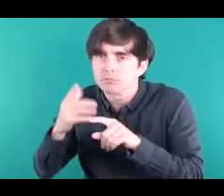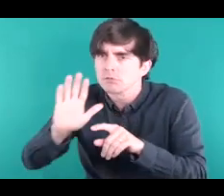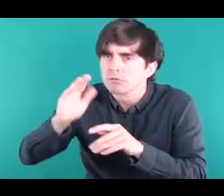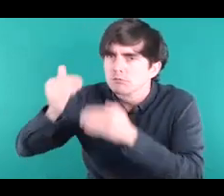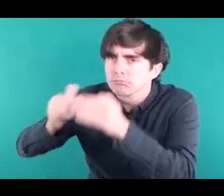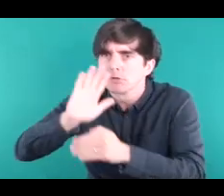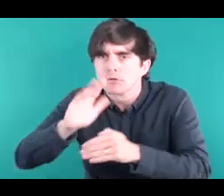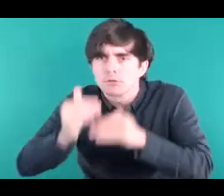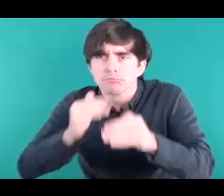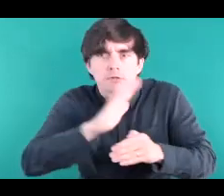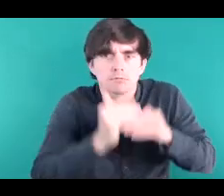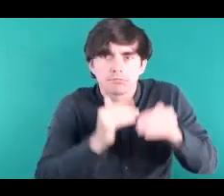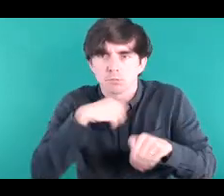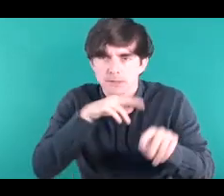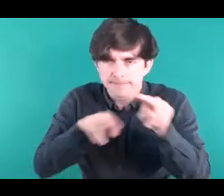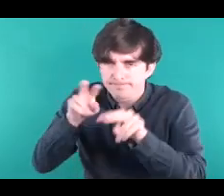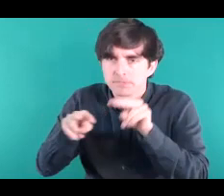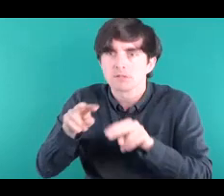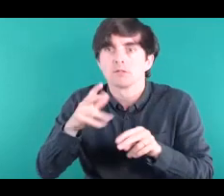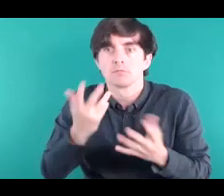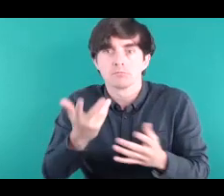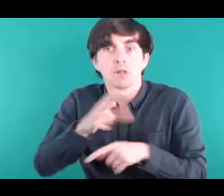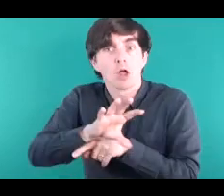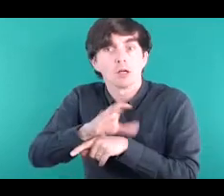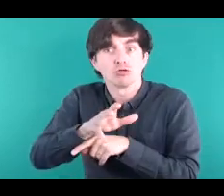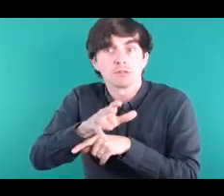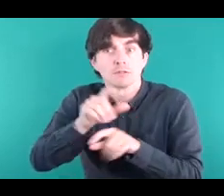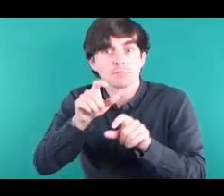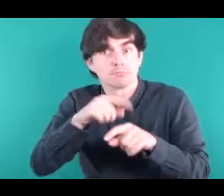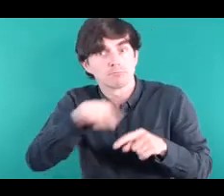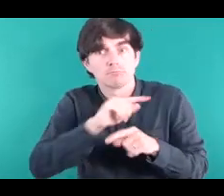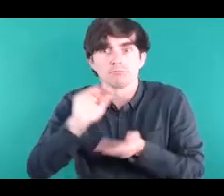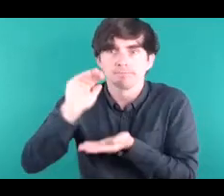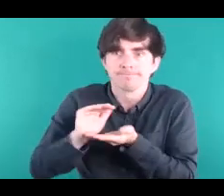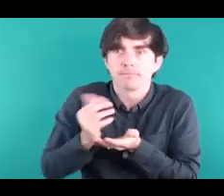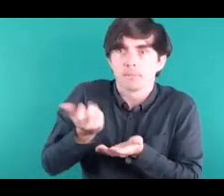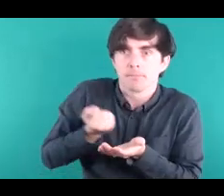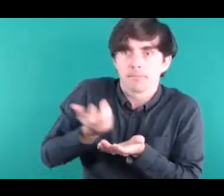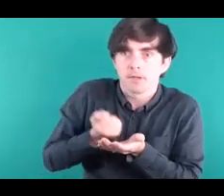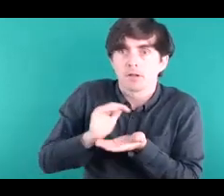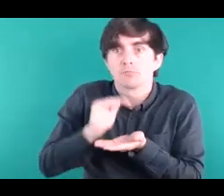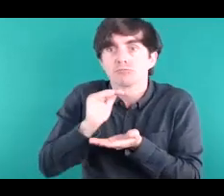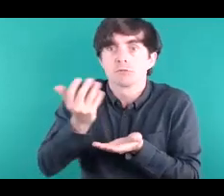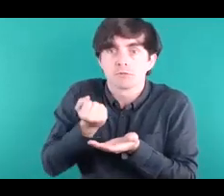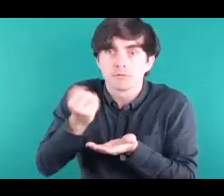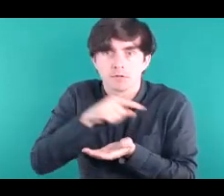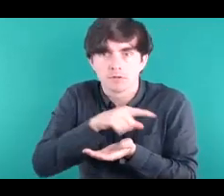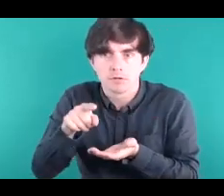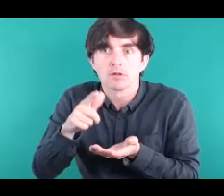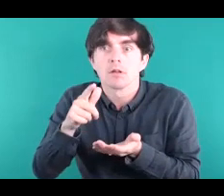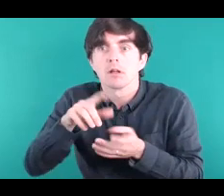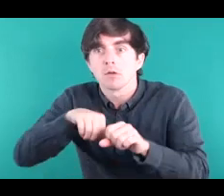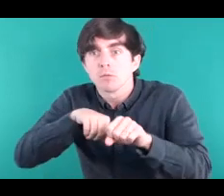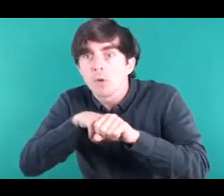disproportionately better than what we have in low and middle income countries. It's not to say that there are no problems, and I think that we have seen